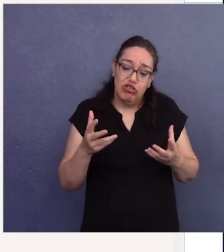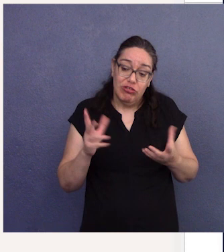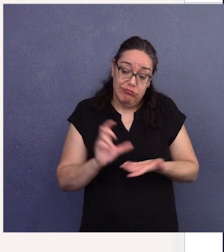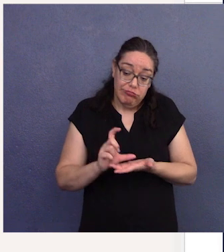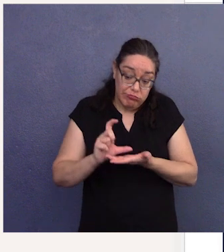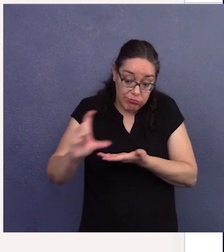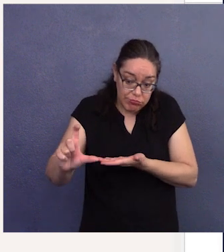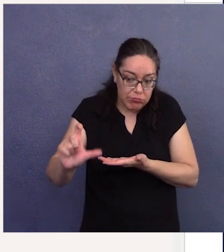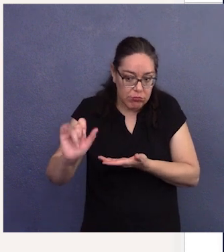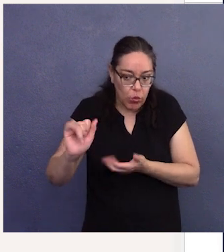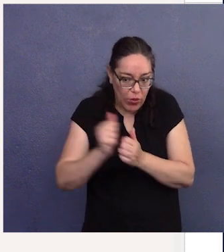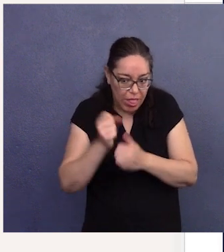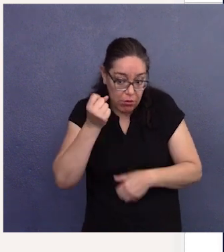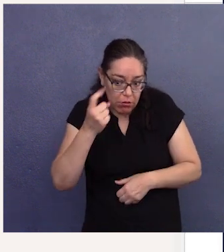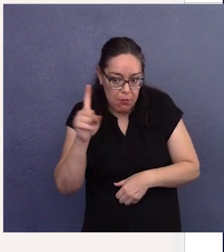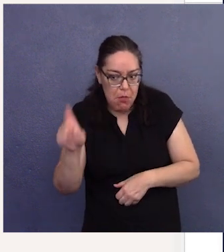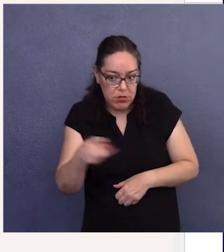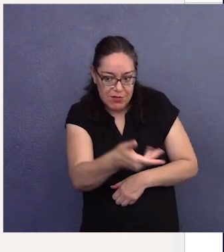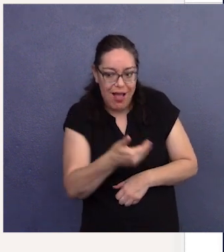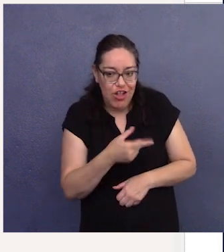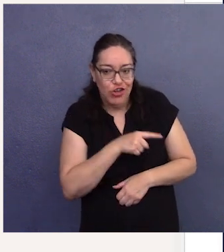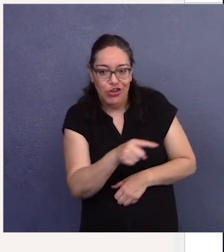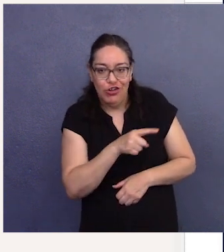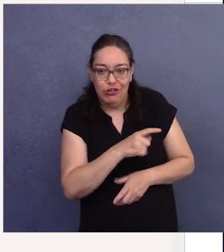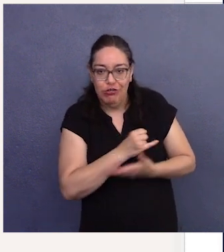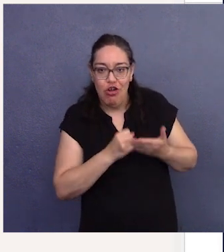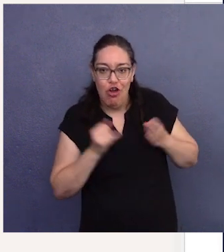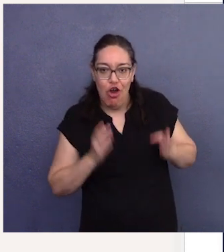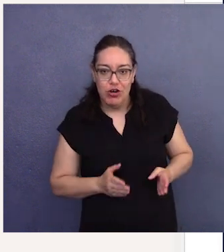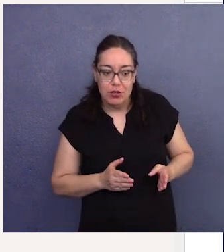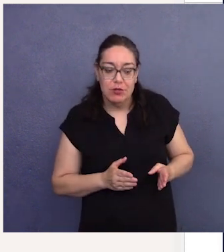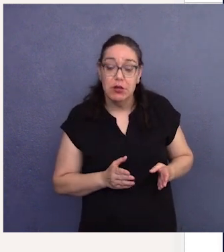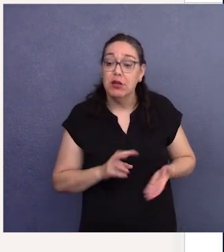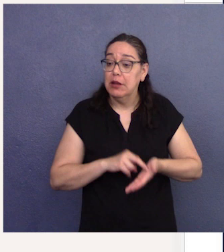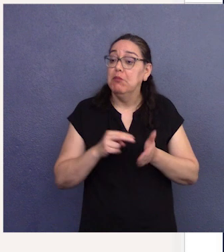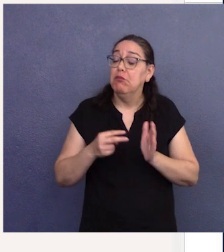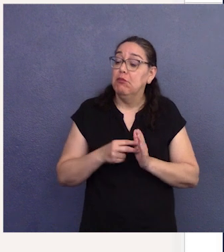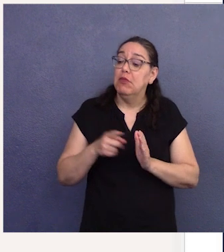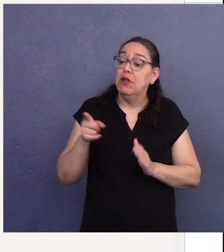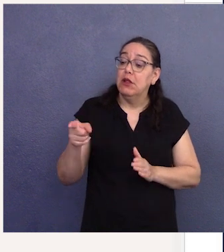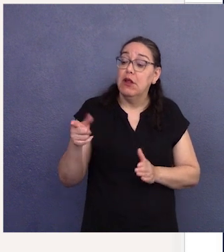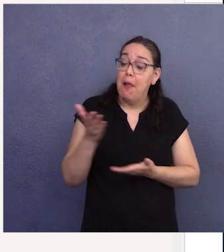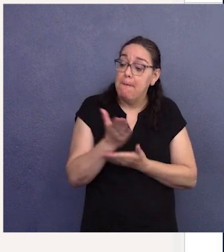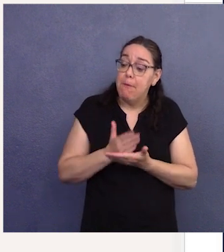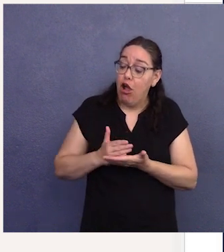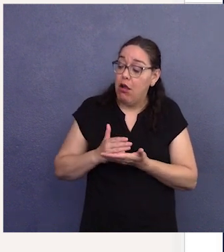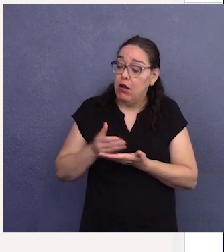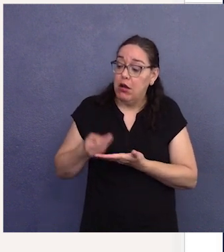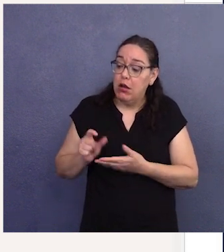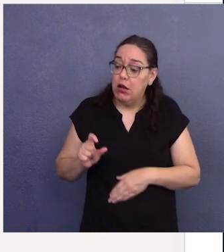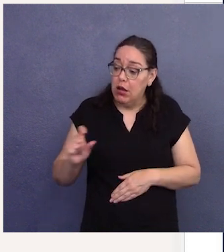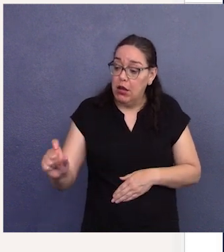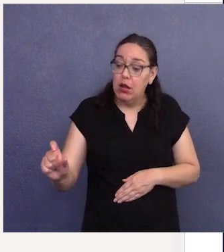conditioned upon the hiring of the artist. Meaning you're going to get your money, probably you're going to get a portion of your money at the